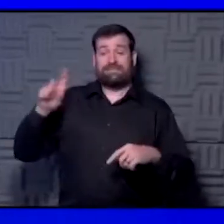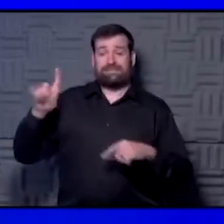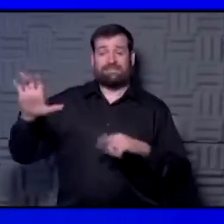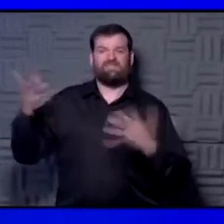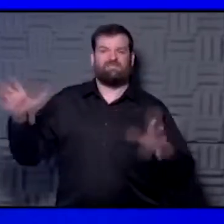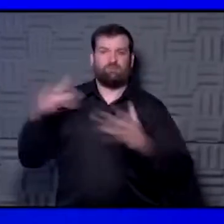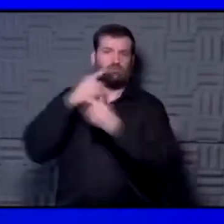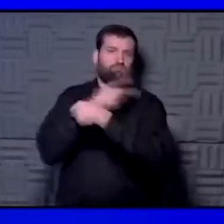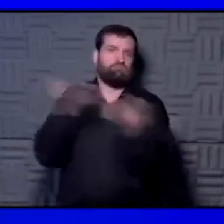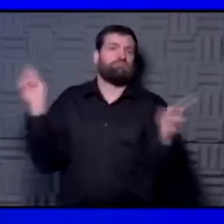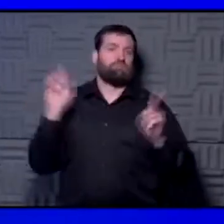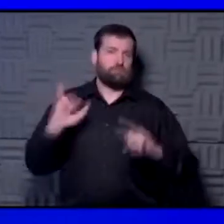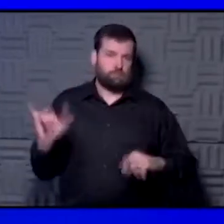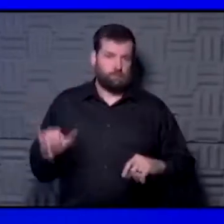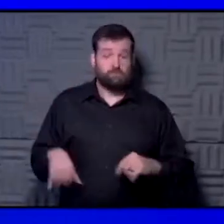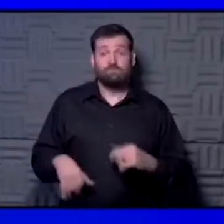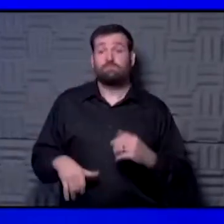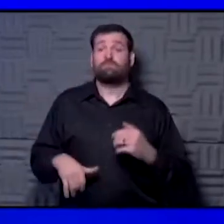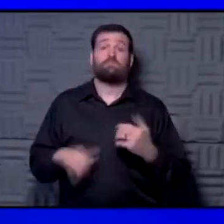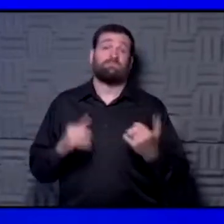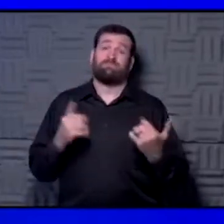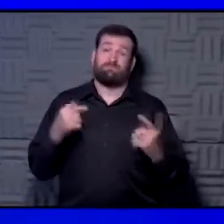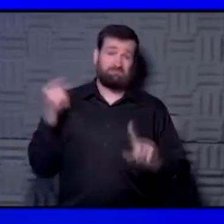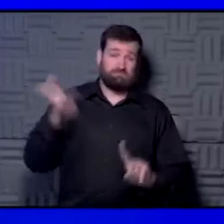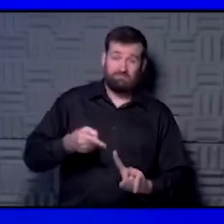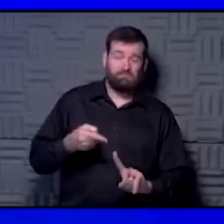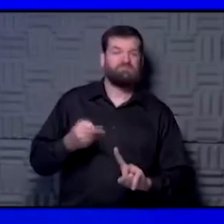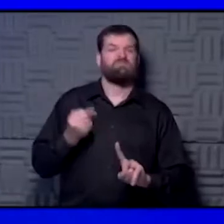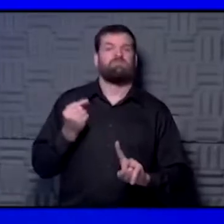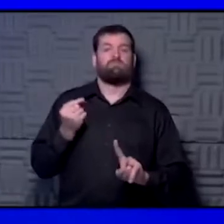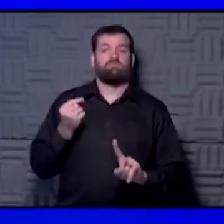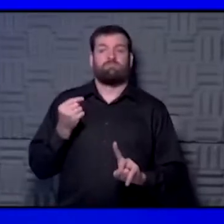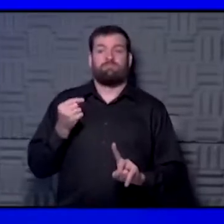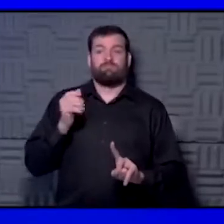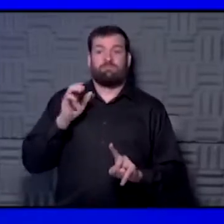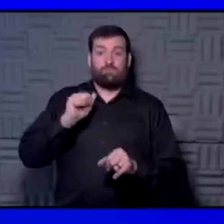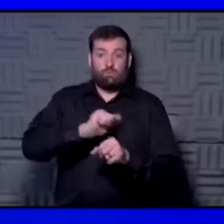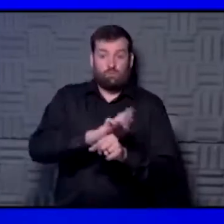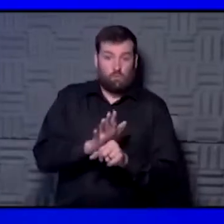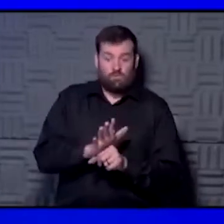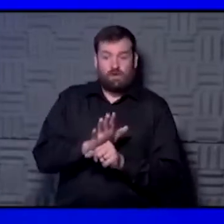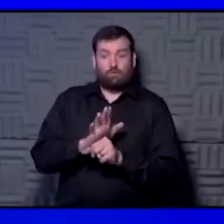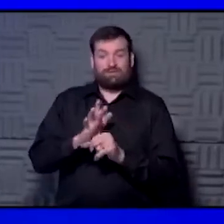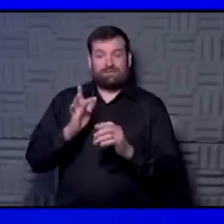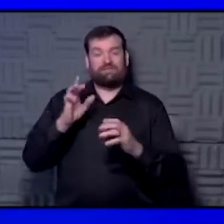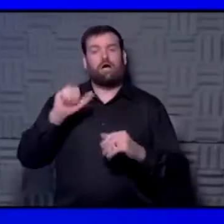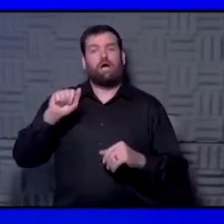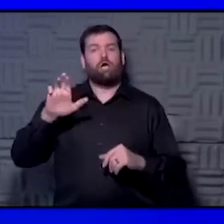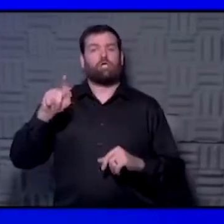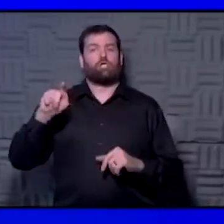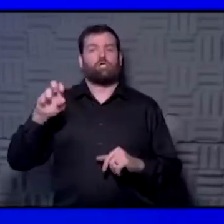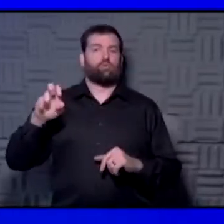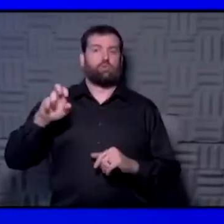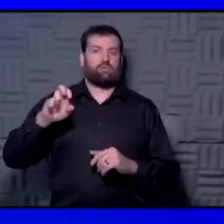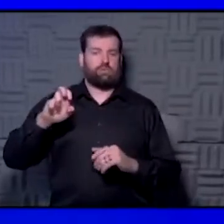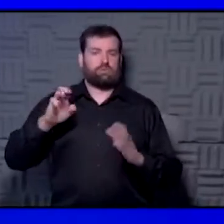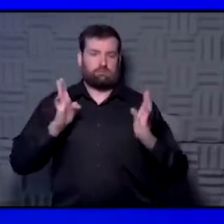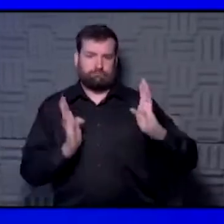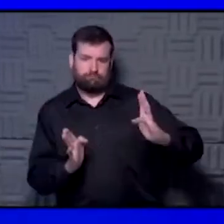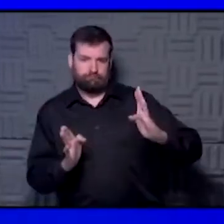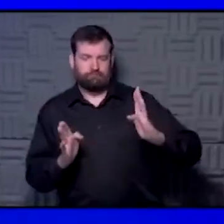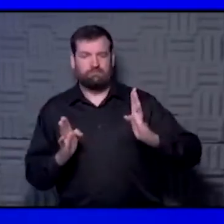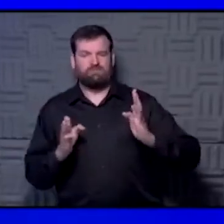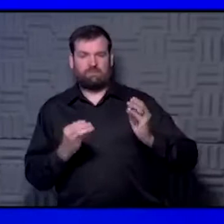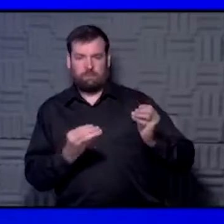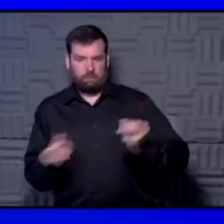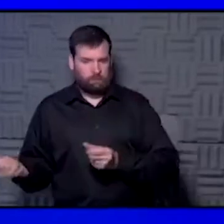as well. For the most part, you want to wait till the acute illness is done. So what does that mean? So probably you're going to be